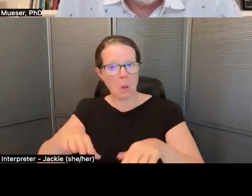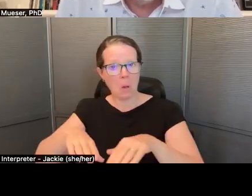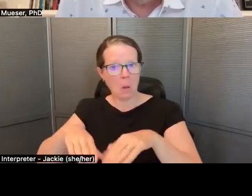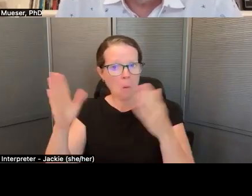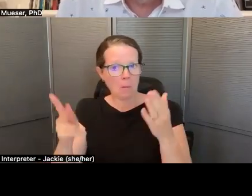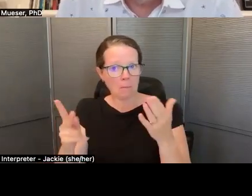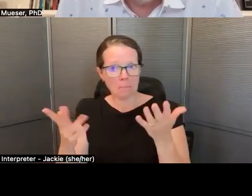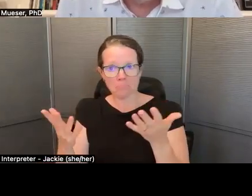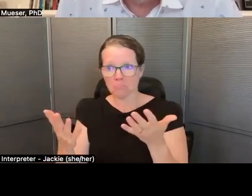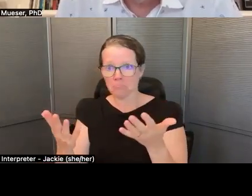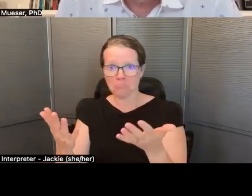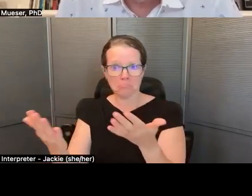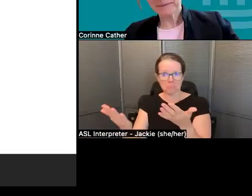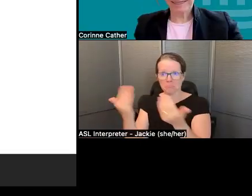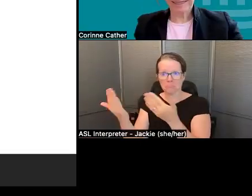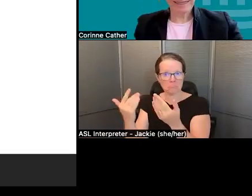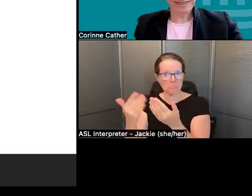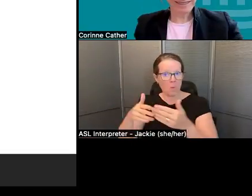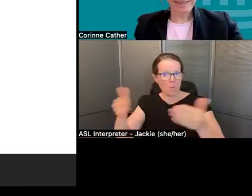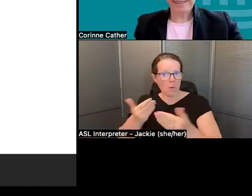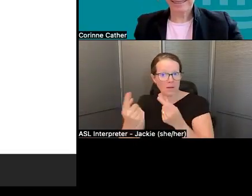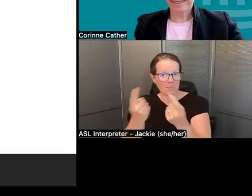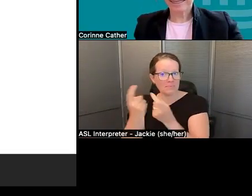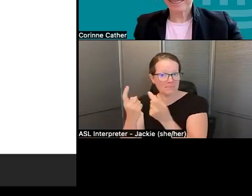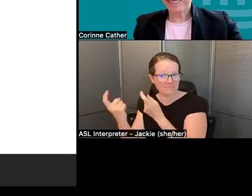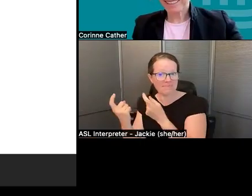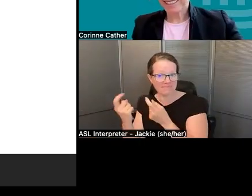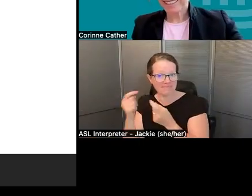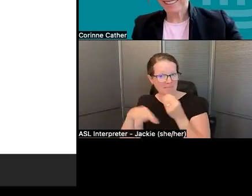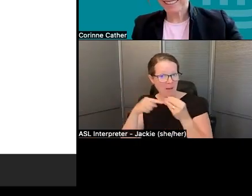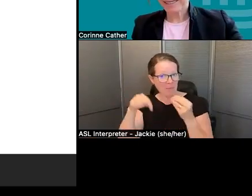stop and see if people have any questions about the program?